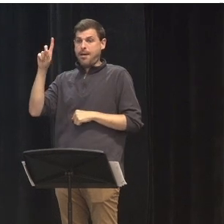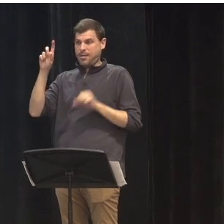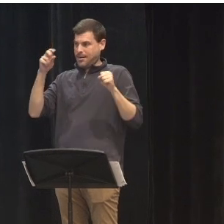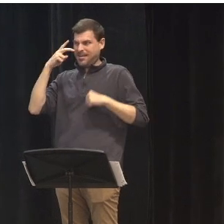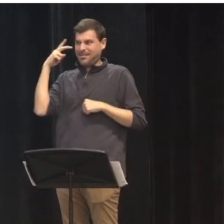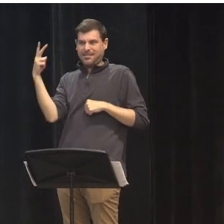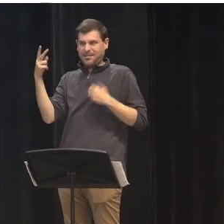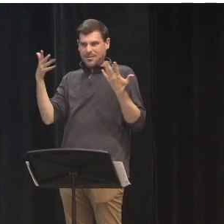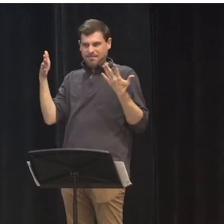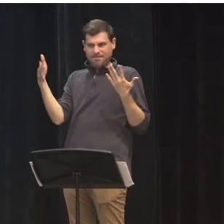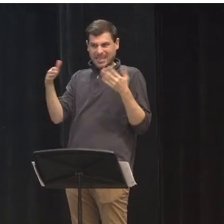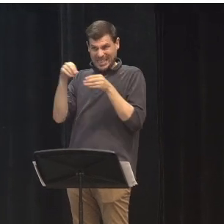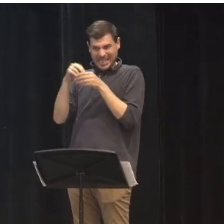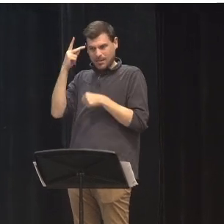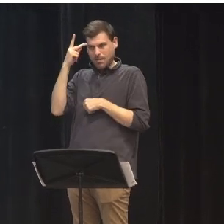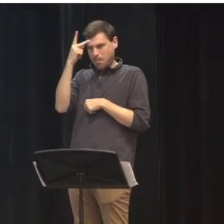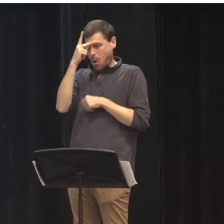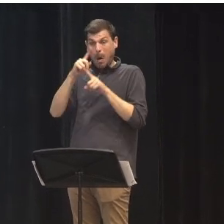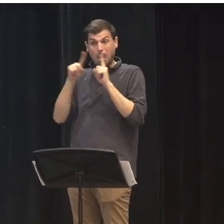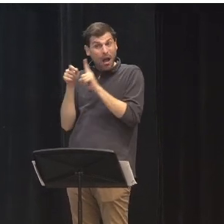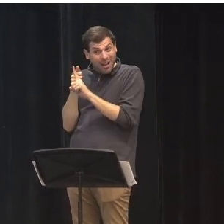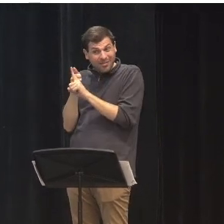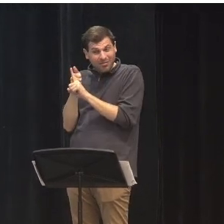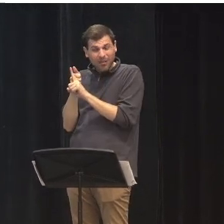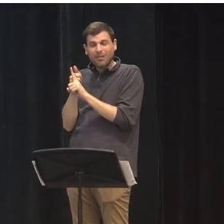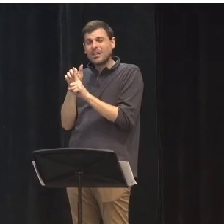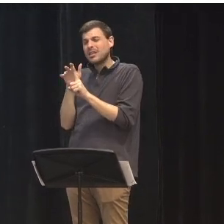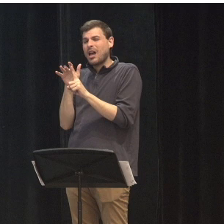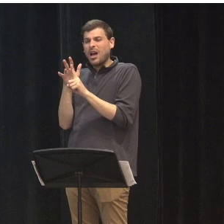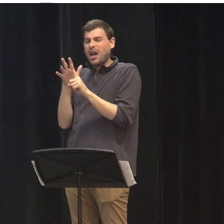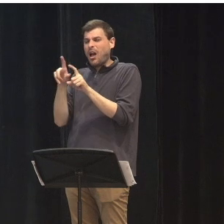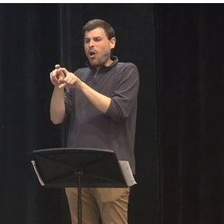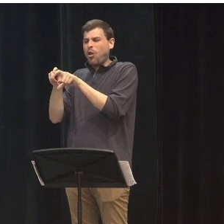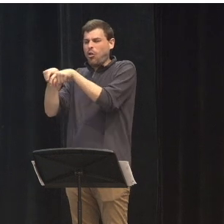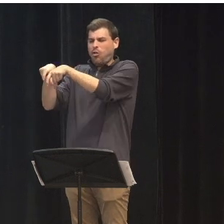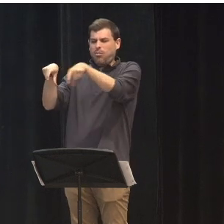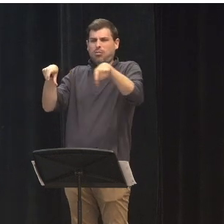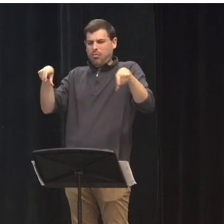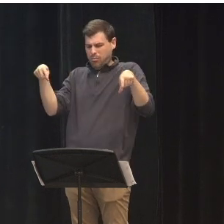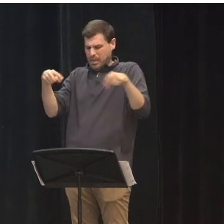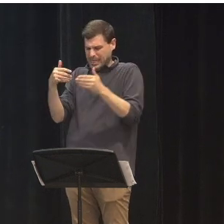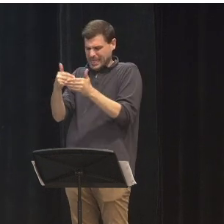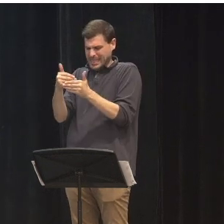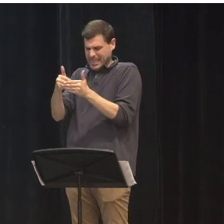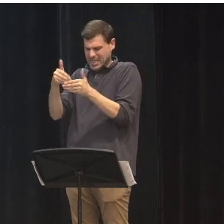visible within Hudson River Park, but is actually buried along the edge of Stuyvesant High School.